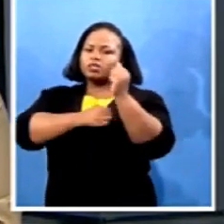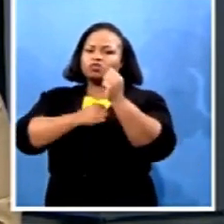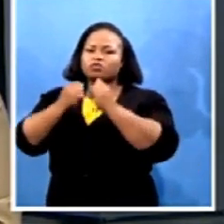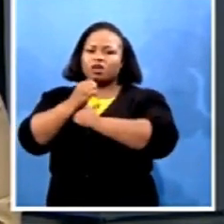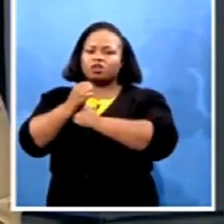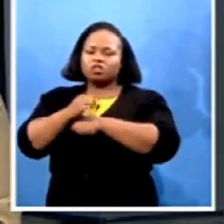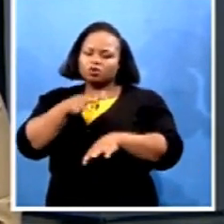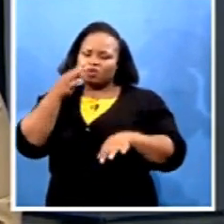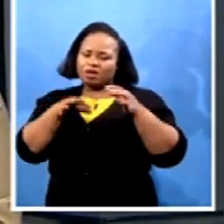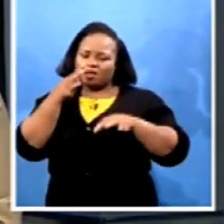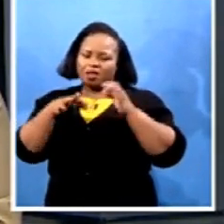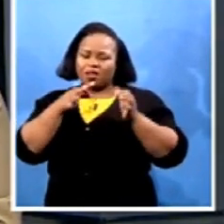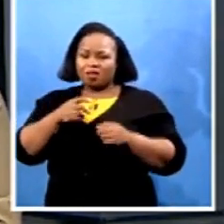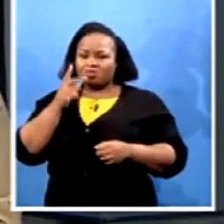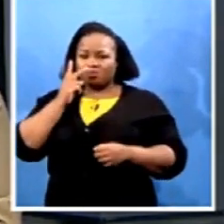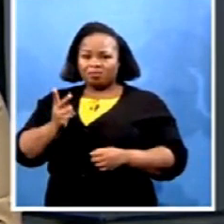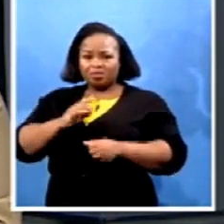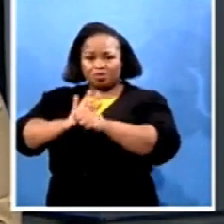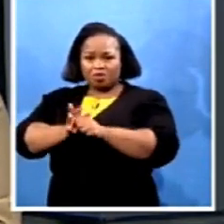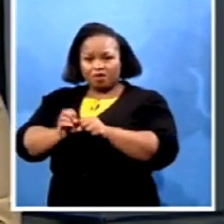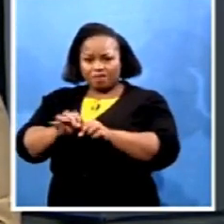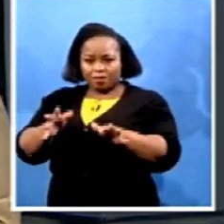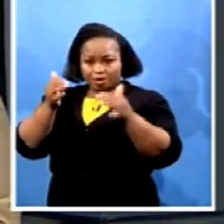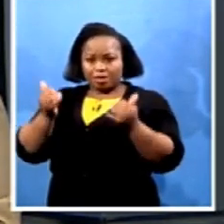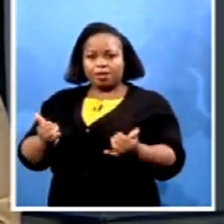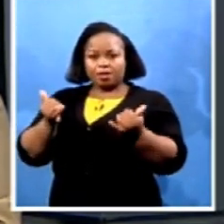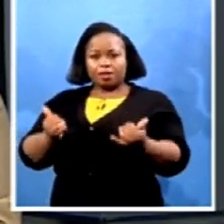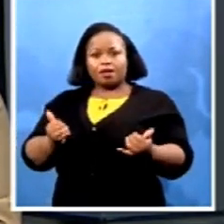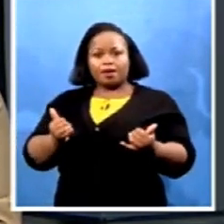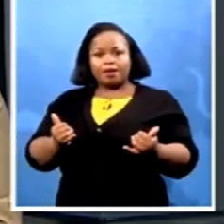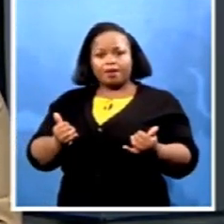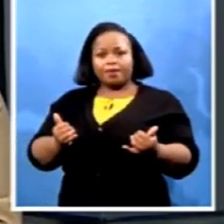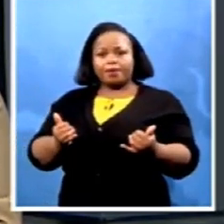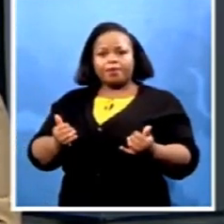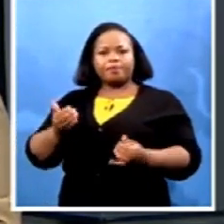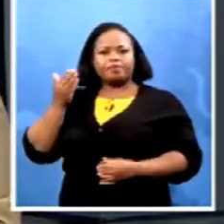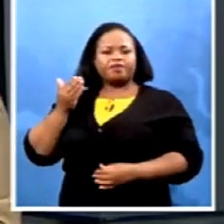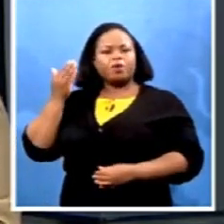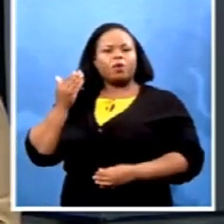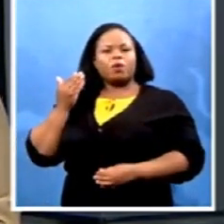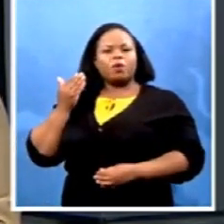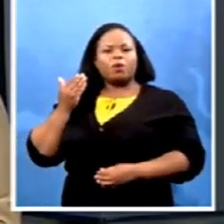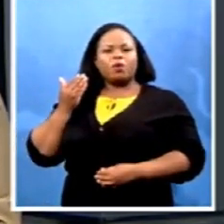COVID-19 pandemic quagmire was a pinnacle point. But beyond that,